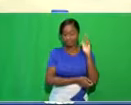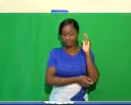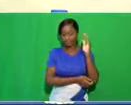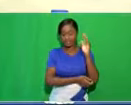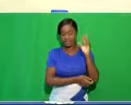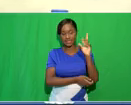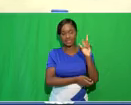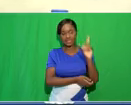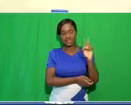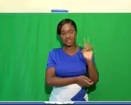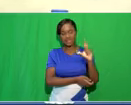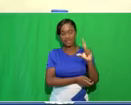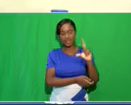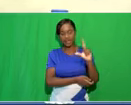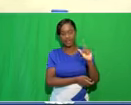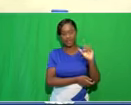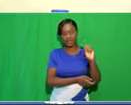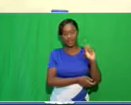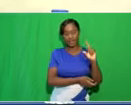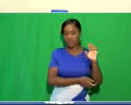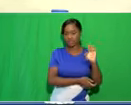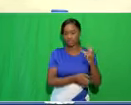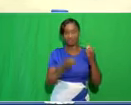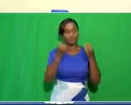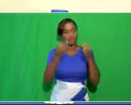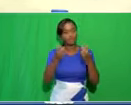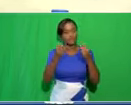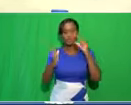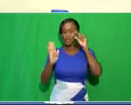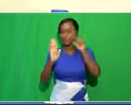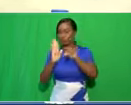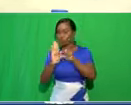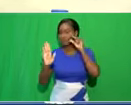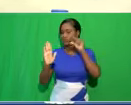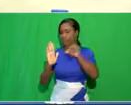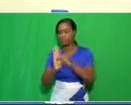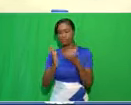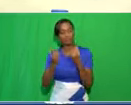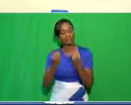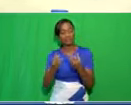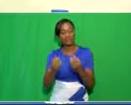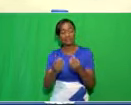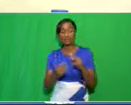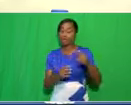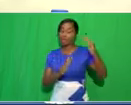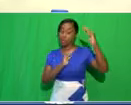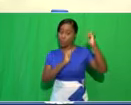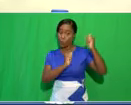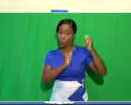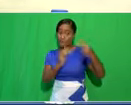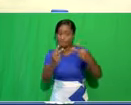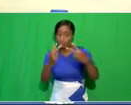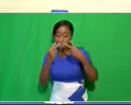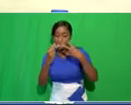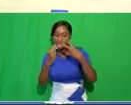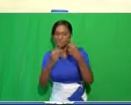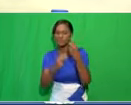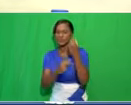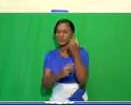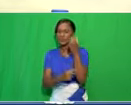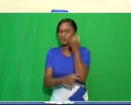with this lots and lots of statistical data. I really do hope that our viewers were able to